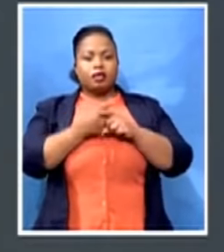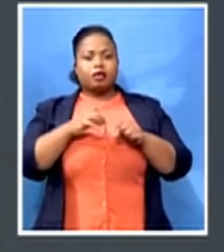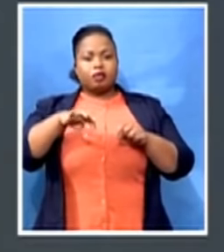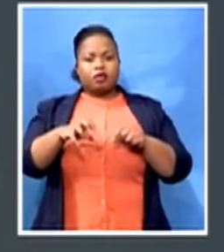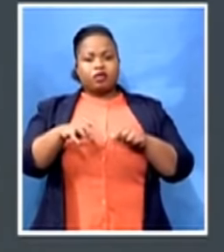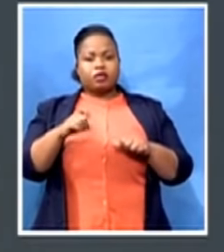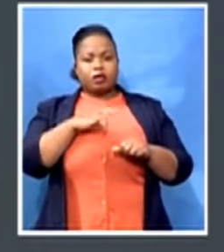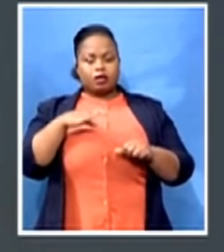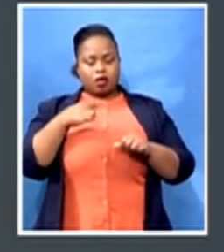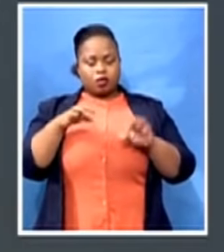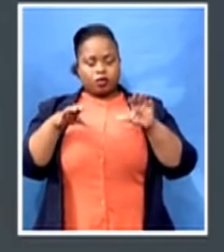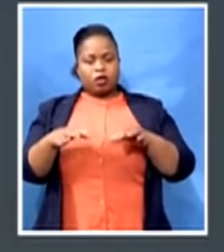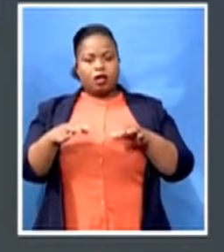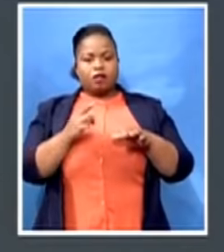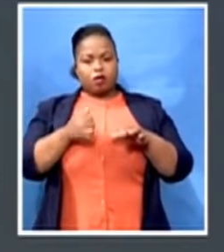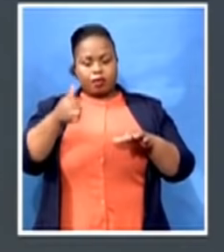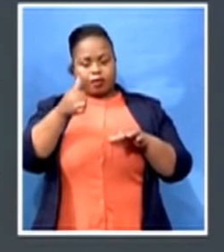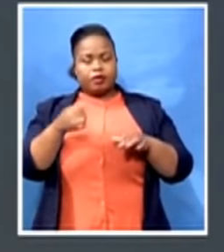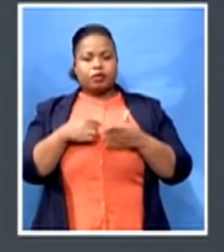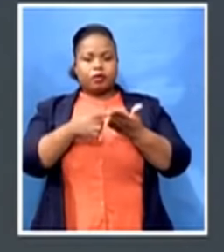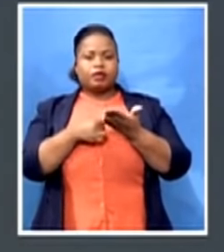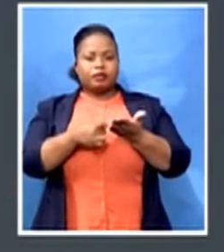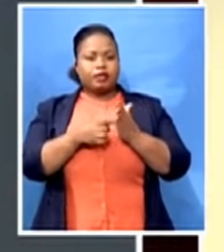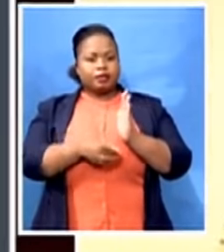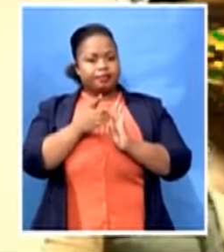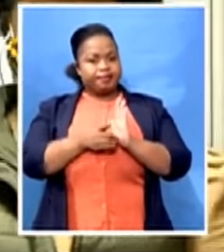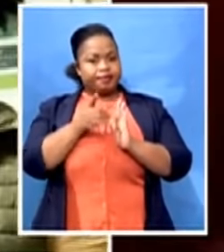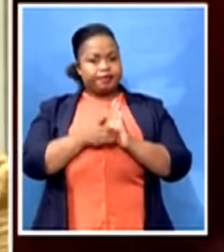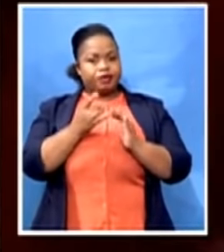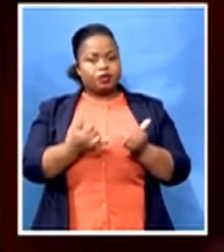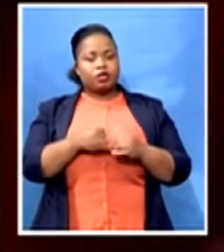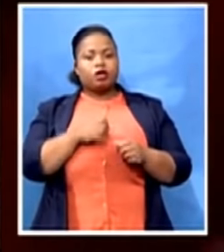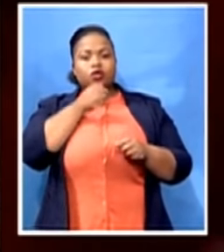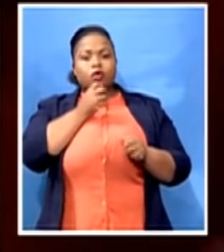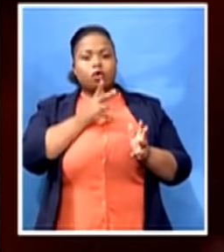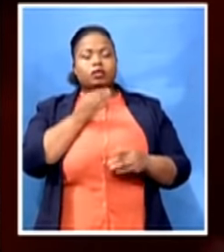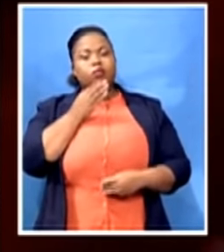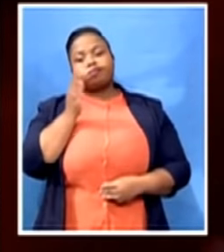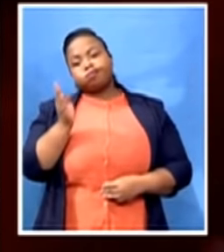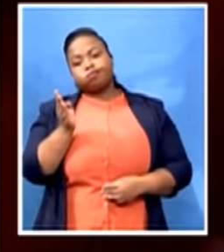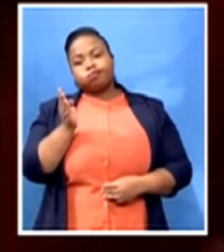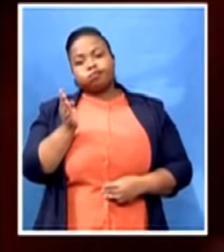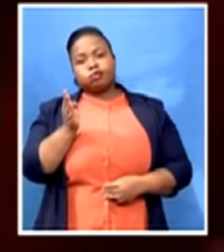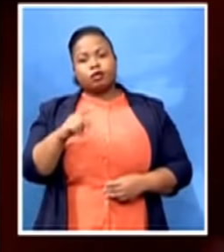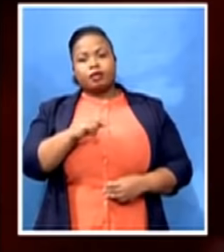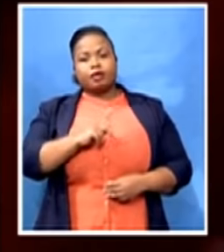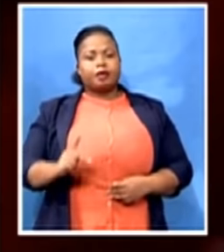developments today. Our reporter Makgala Masiteng is standing by with the Premier. Let's go live to them.